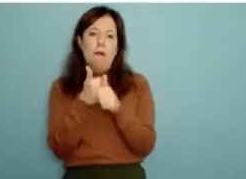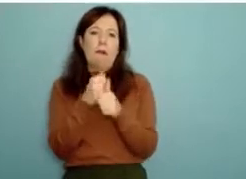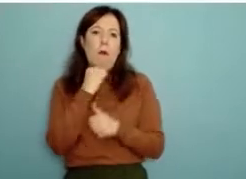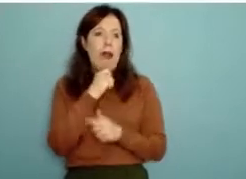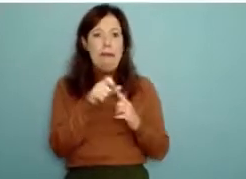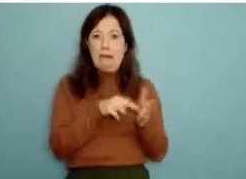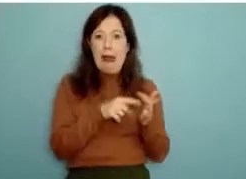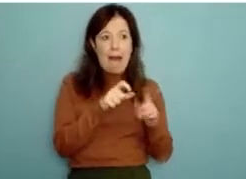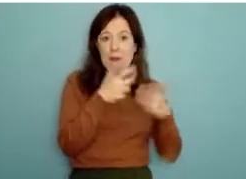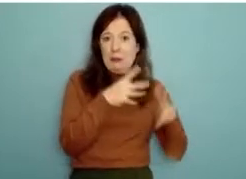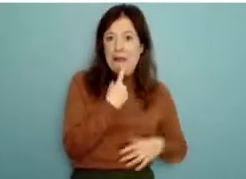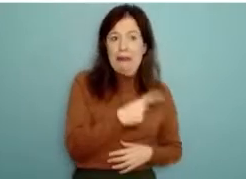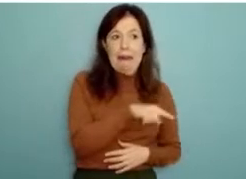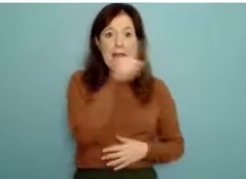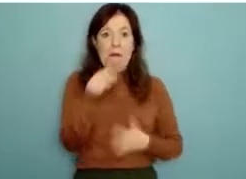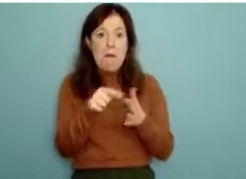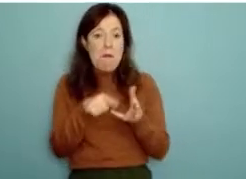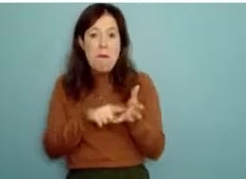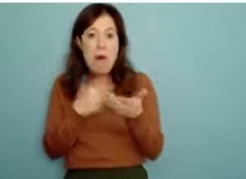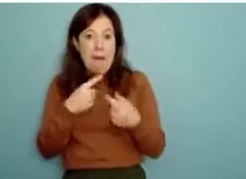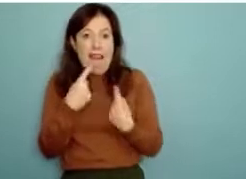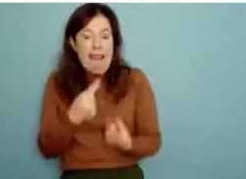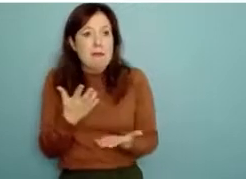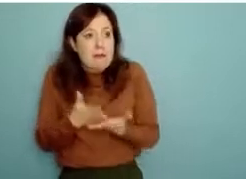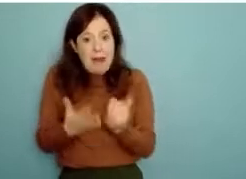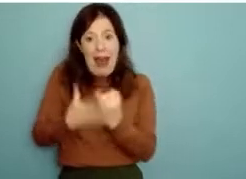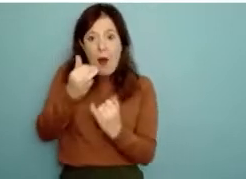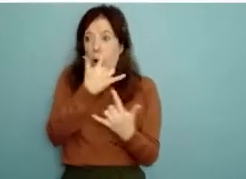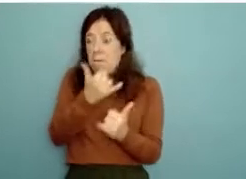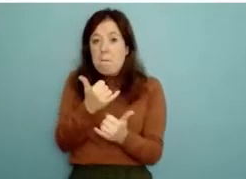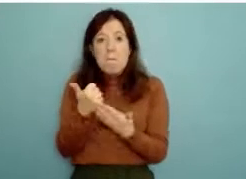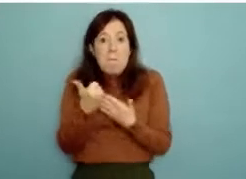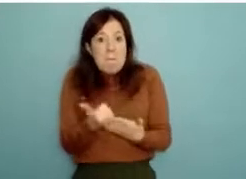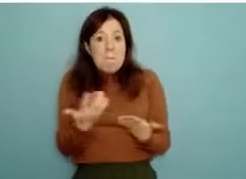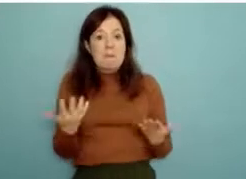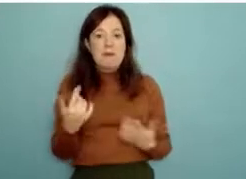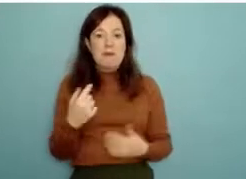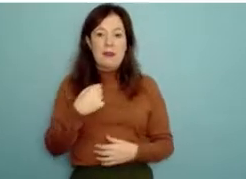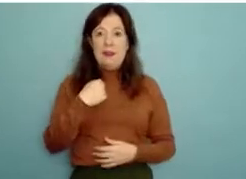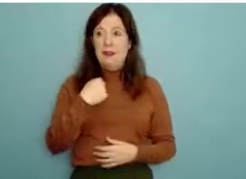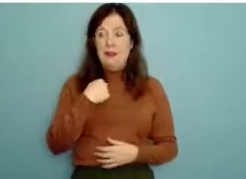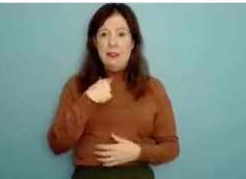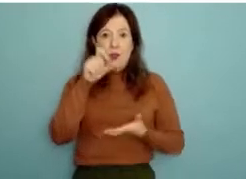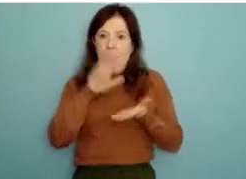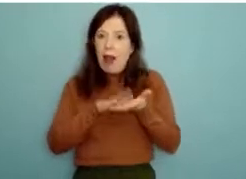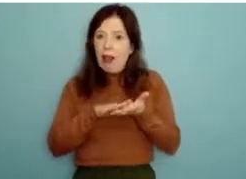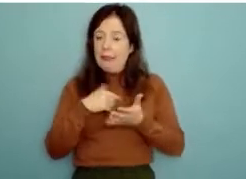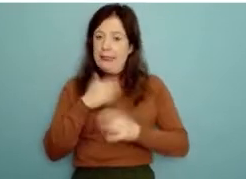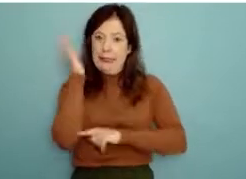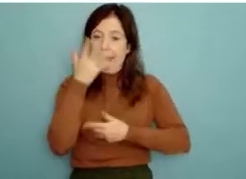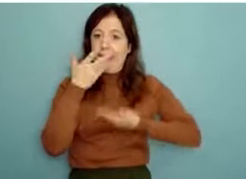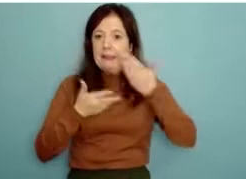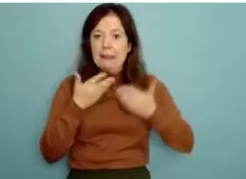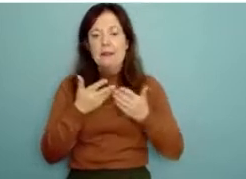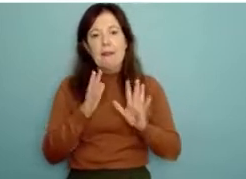from Paul. I mean, I'm not going to spend my whole 12 minutes going through this, but we